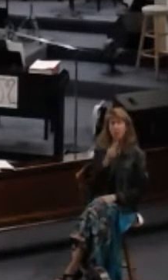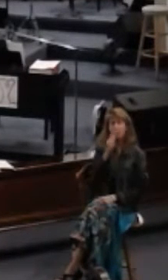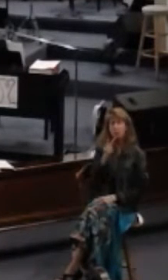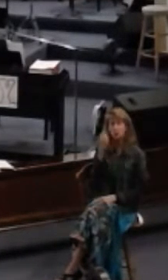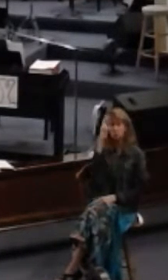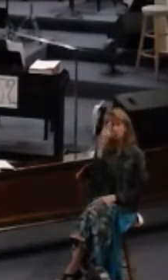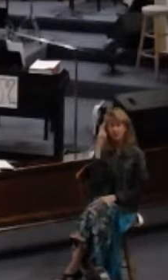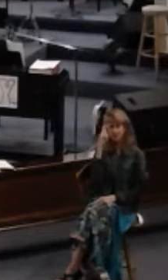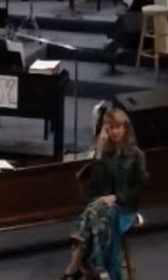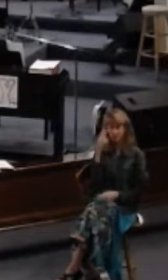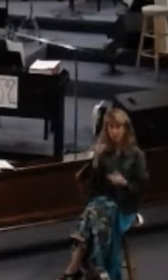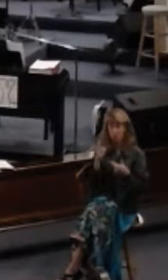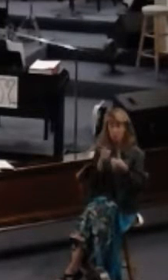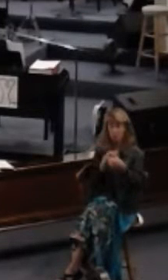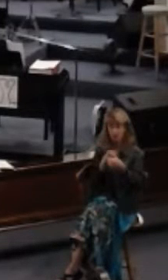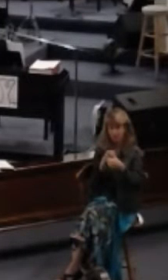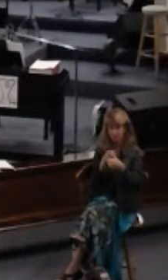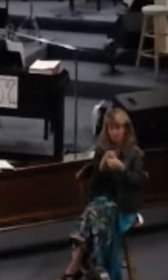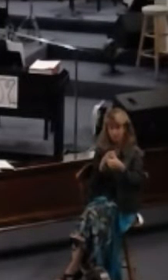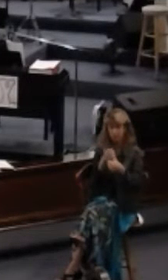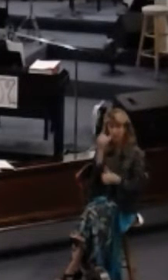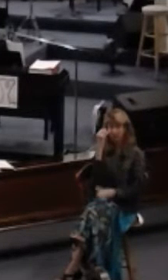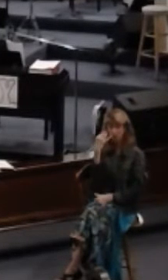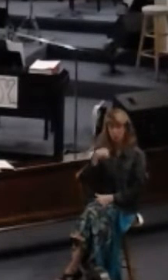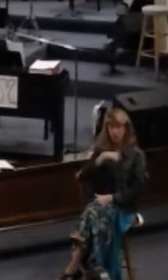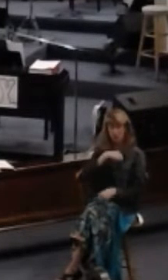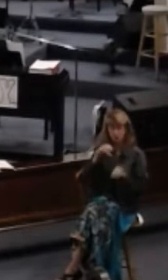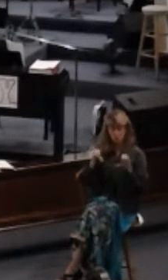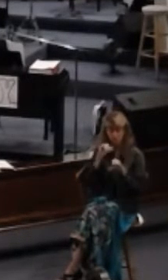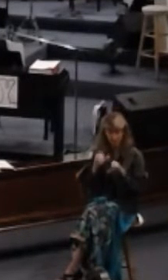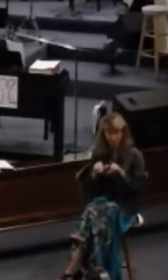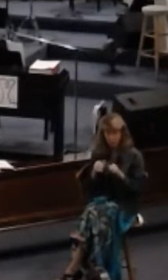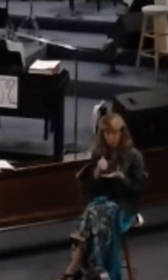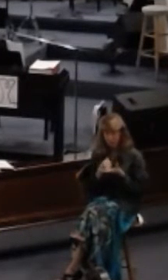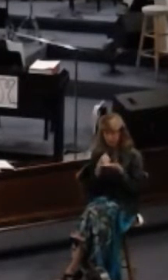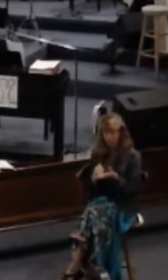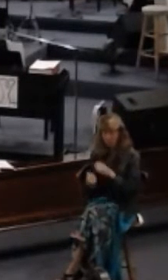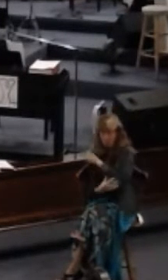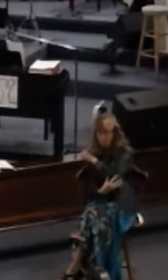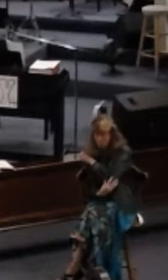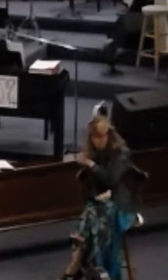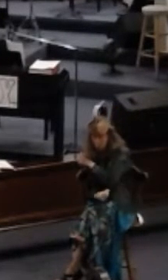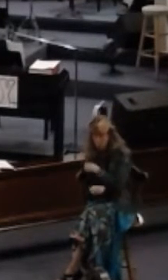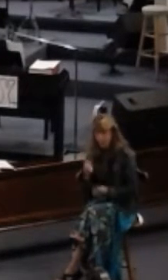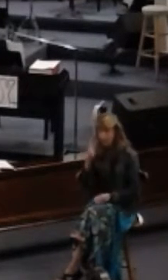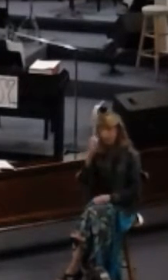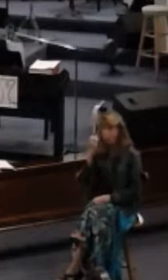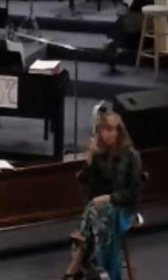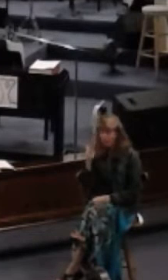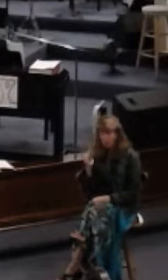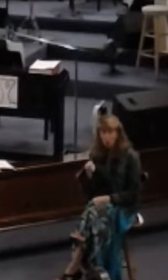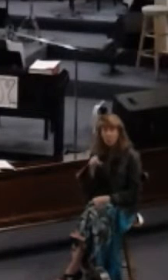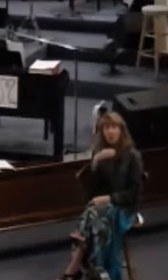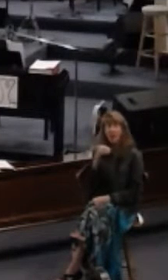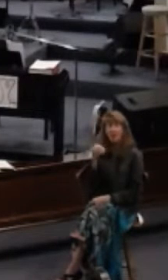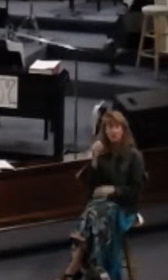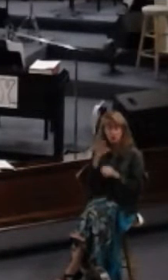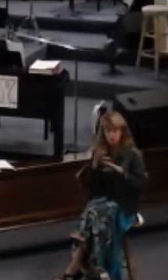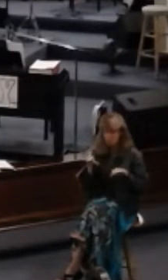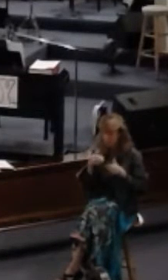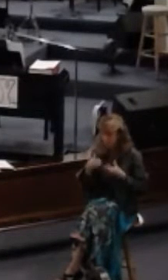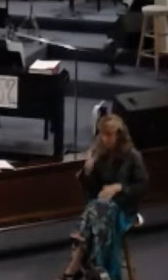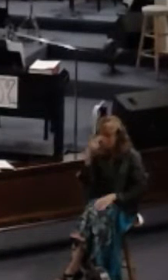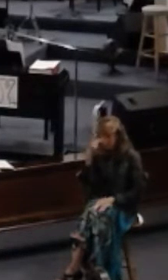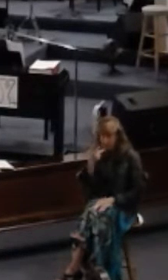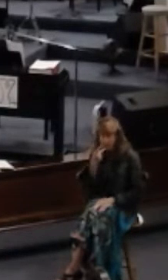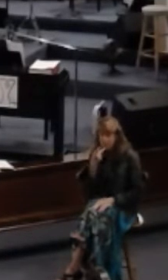reasons. One, if we do this, I mean this help the poor and the widows and the orphans thing, if we do this, God